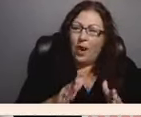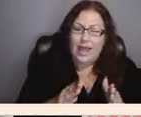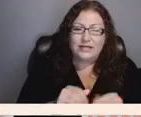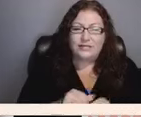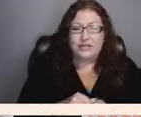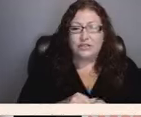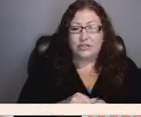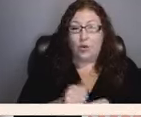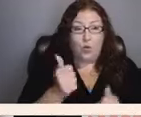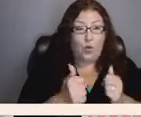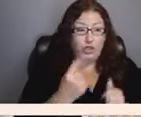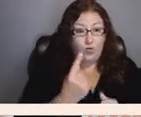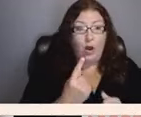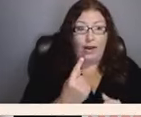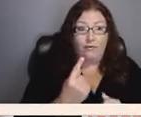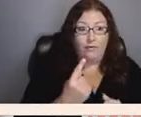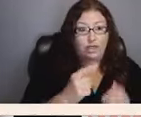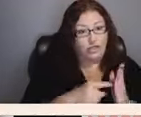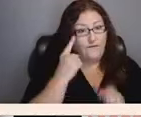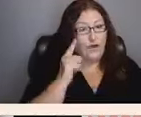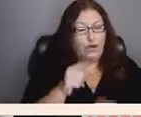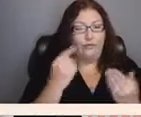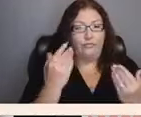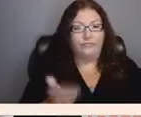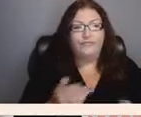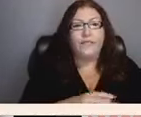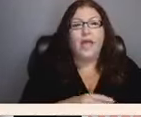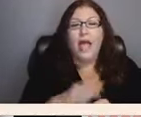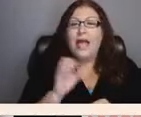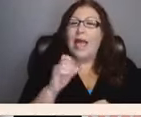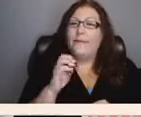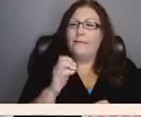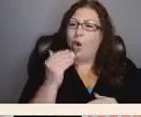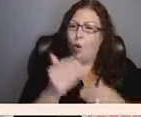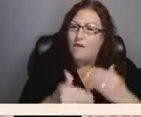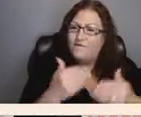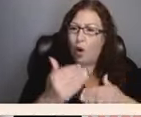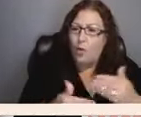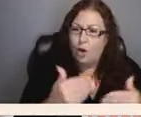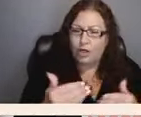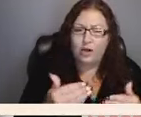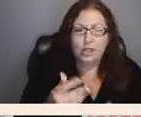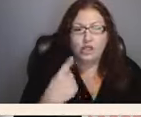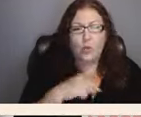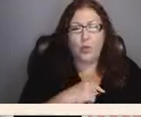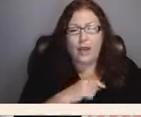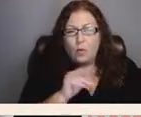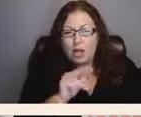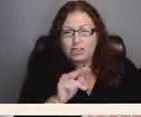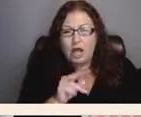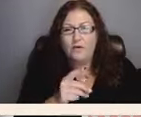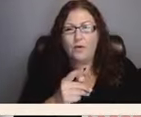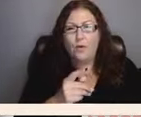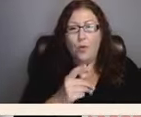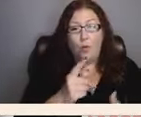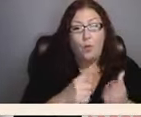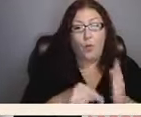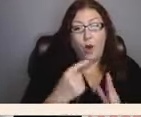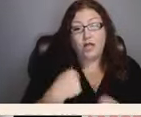you? Also, it can be going forward. So we watch out for, once we know the map, we can